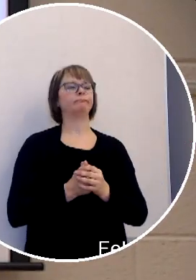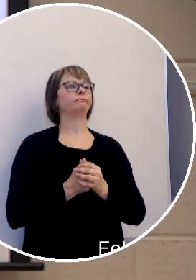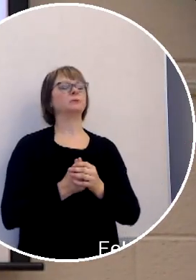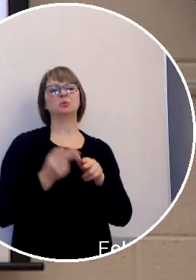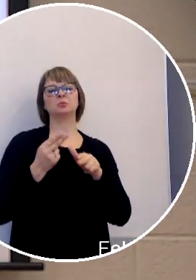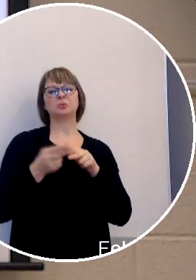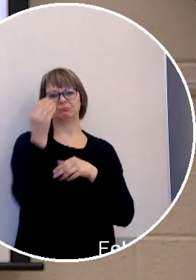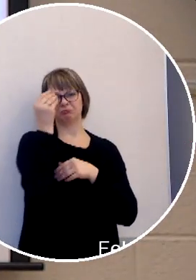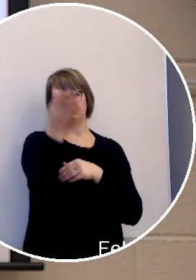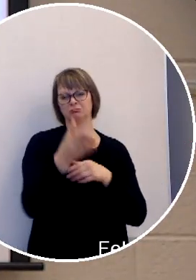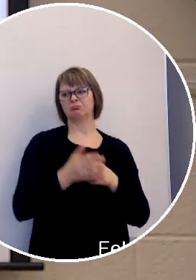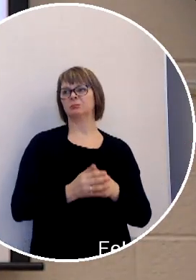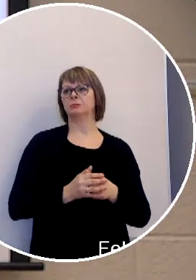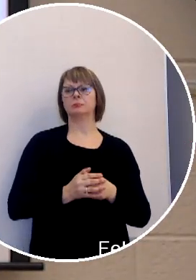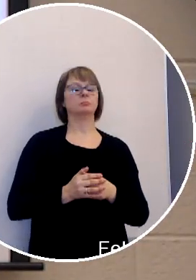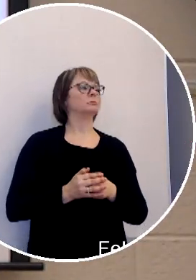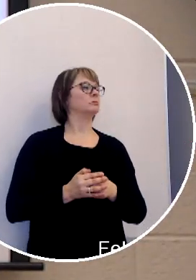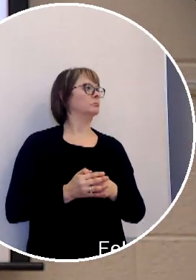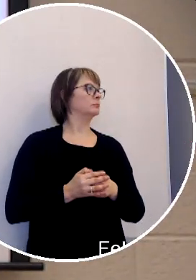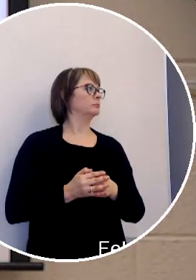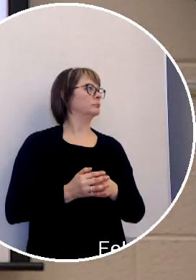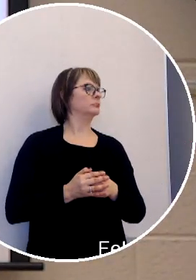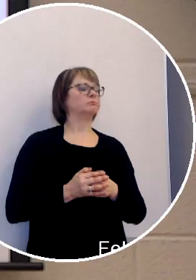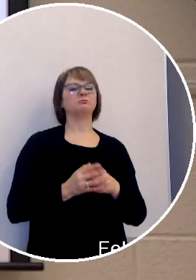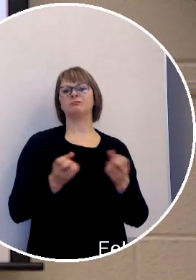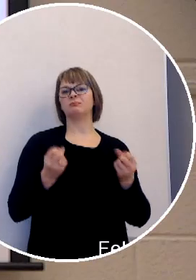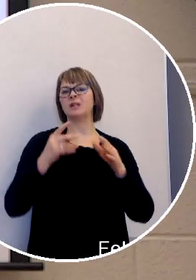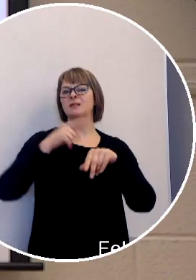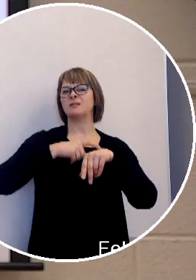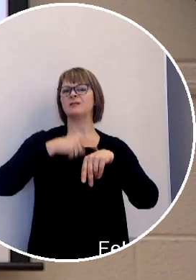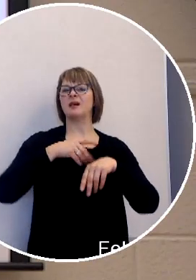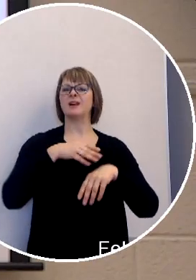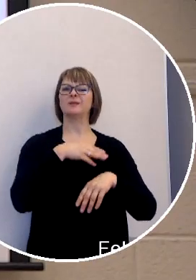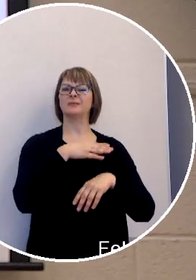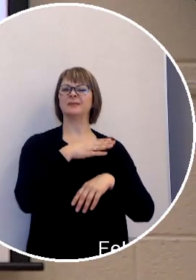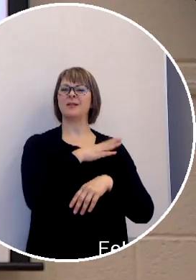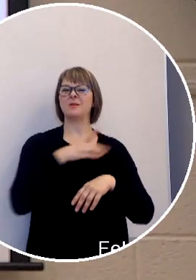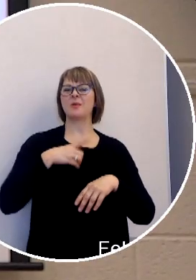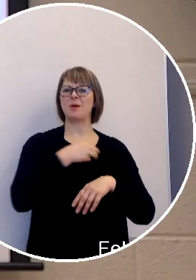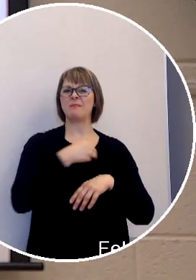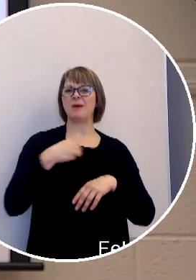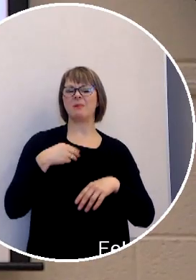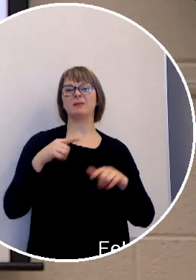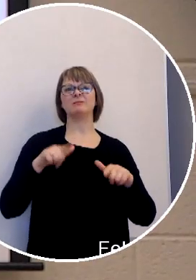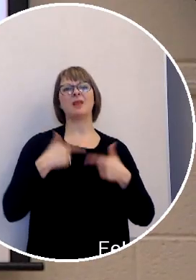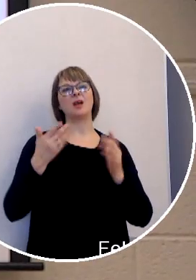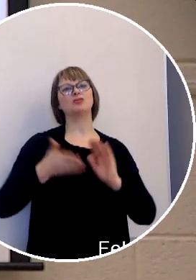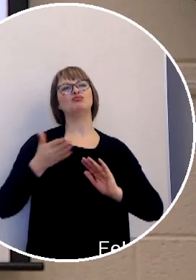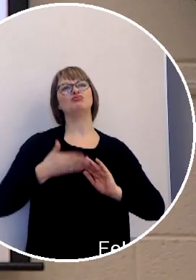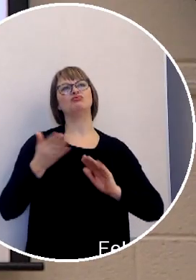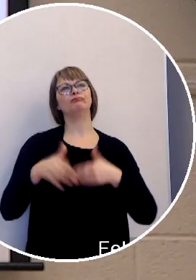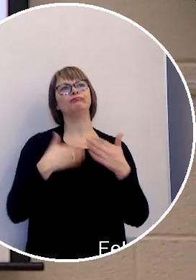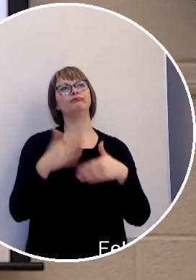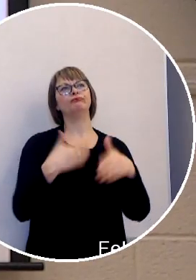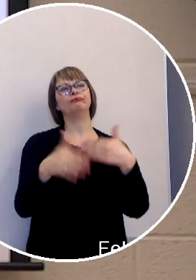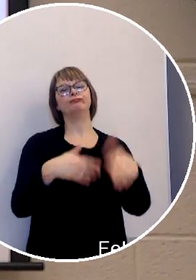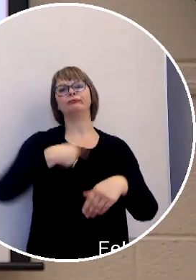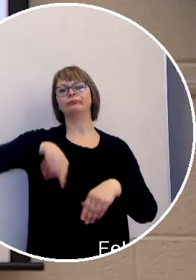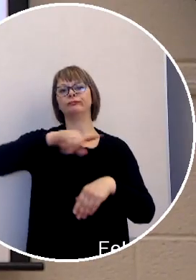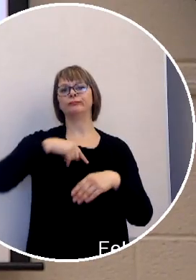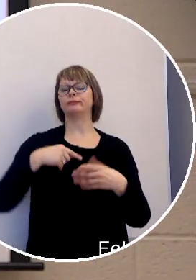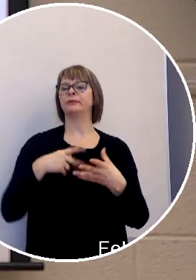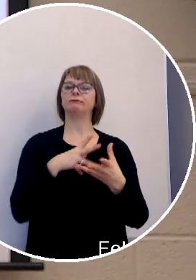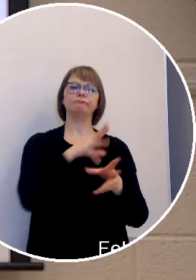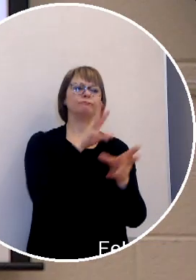word because, quite often trustees' lives go on and we dedicate time and we do lots of things